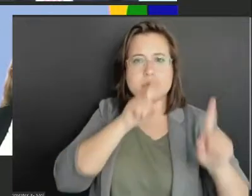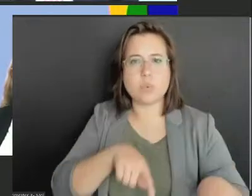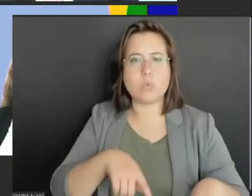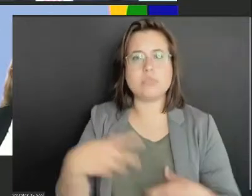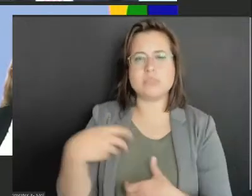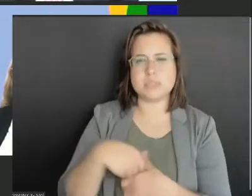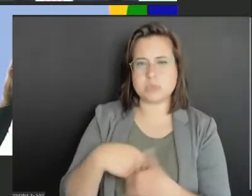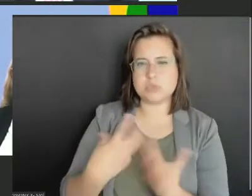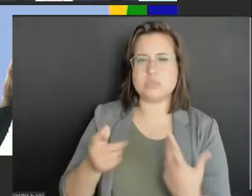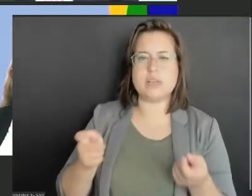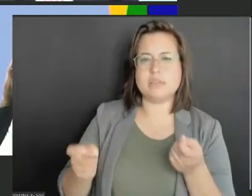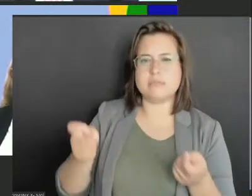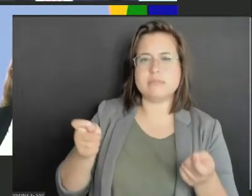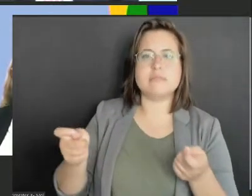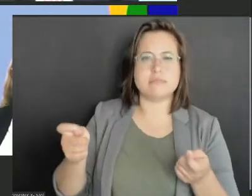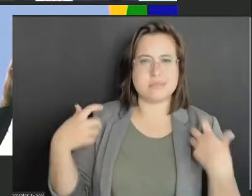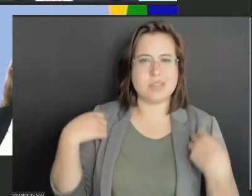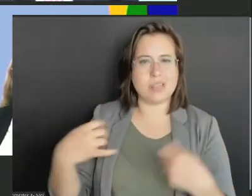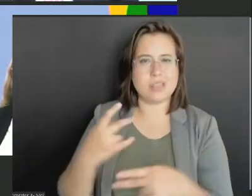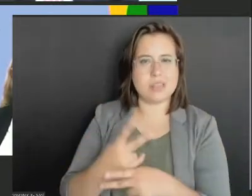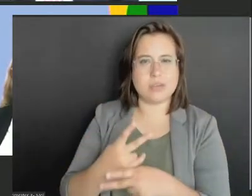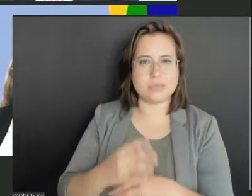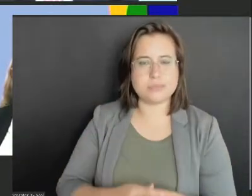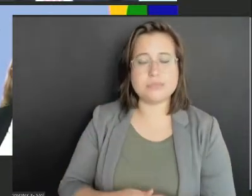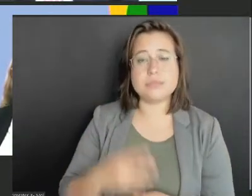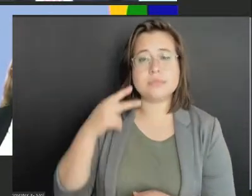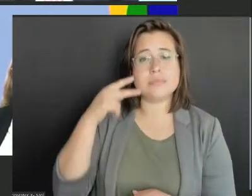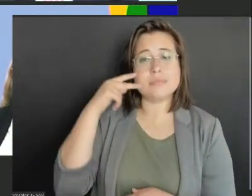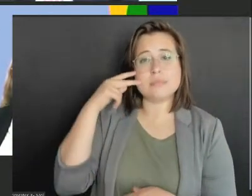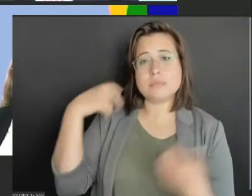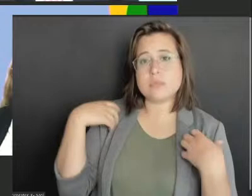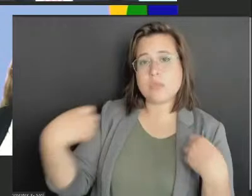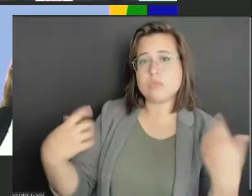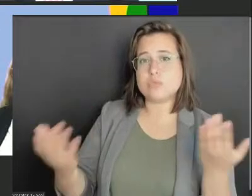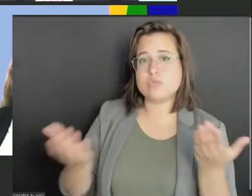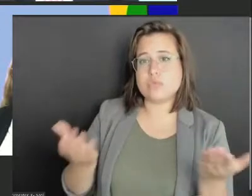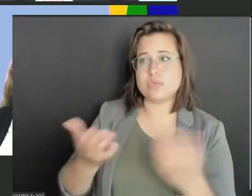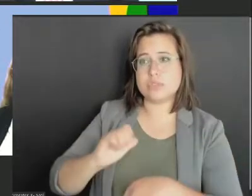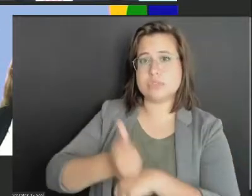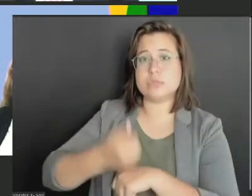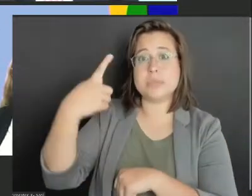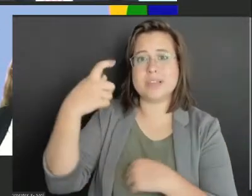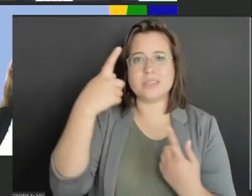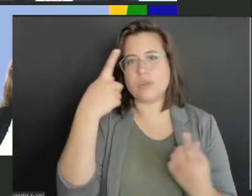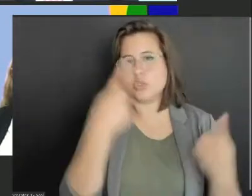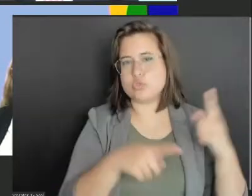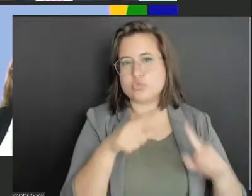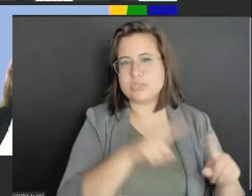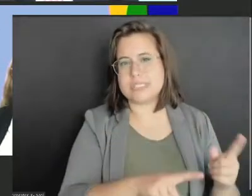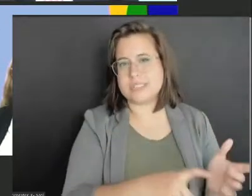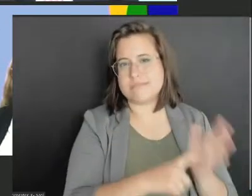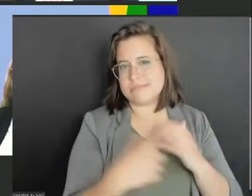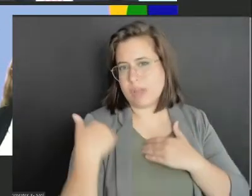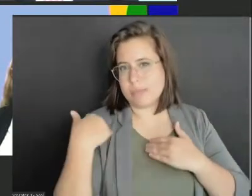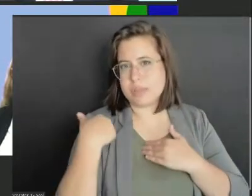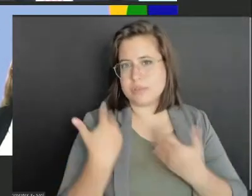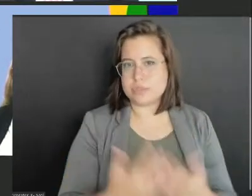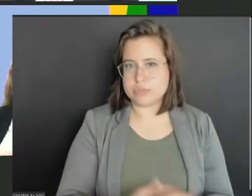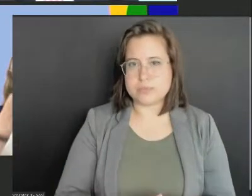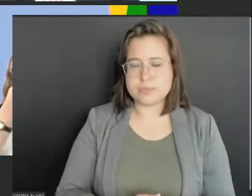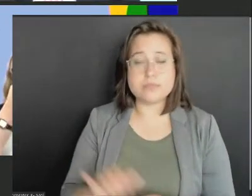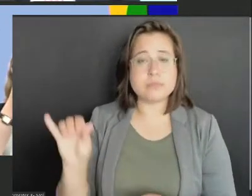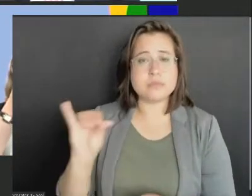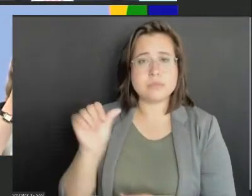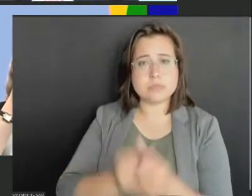of healthcare. Indian Health Service was created because of treaty obligations. It is also the most